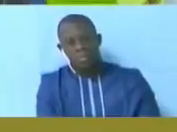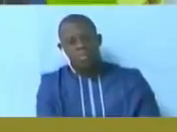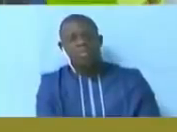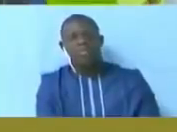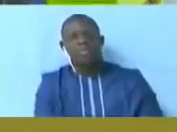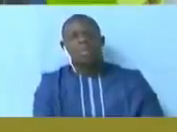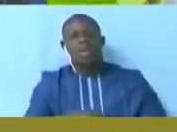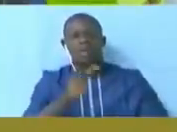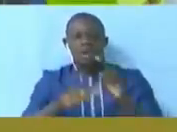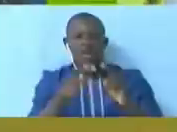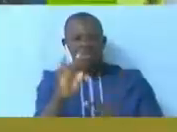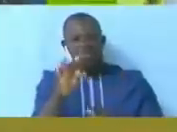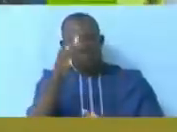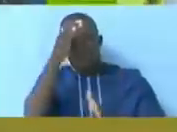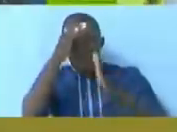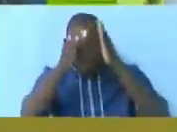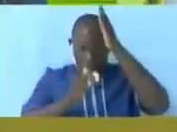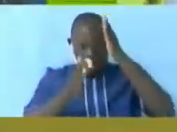army is